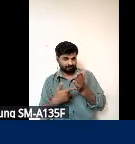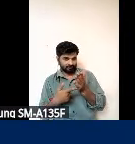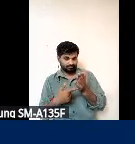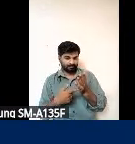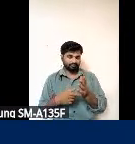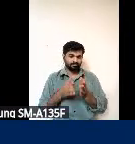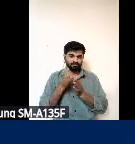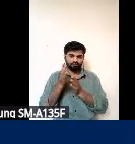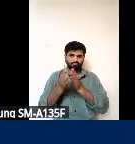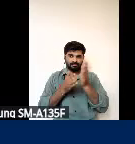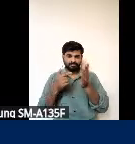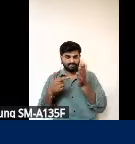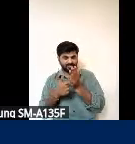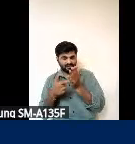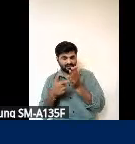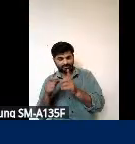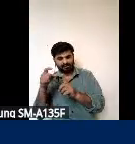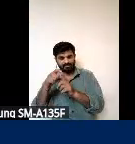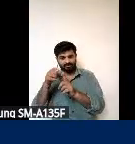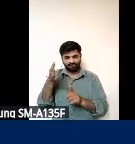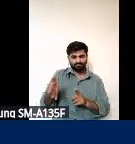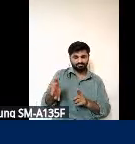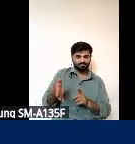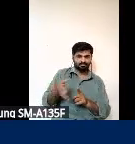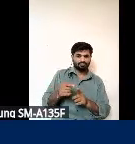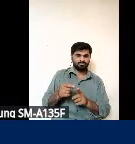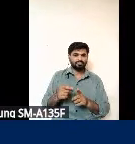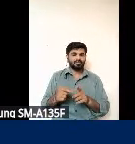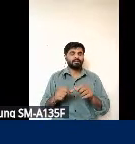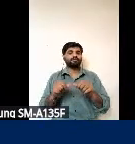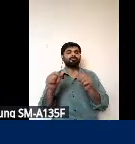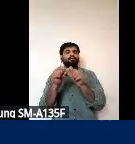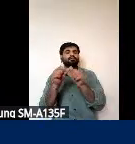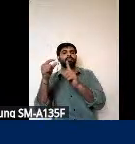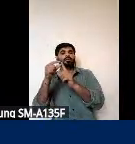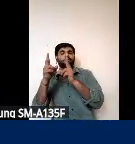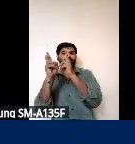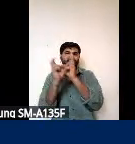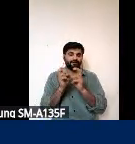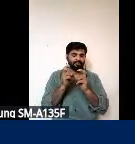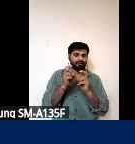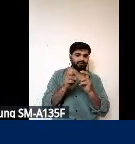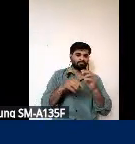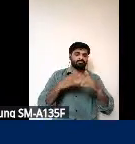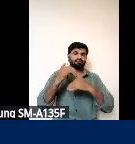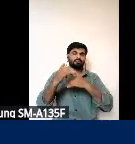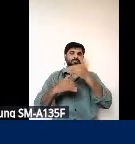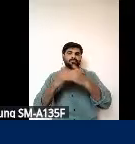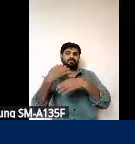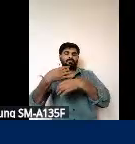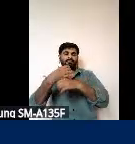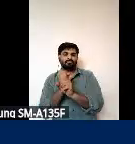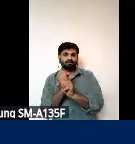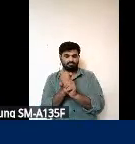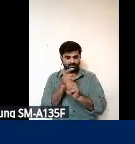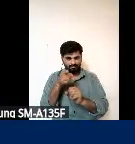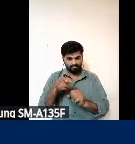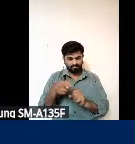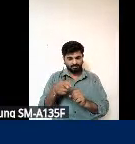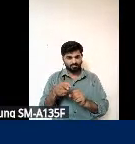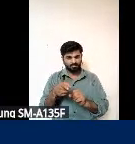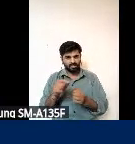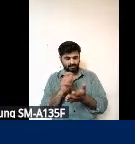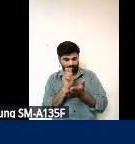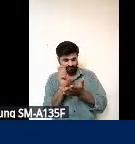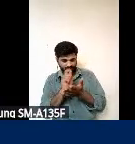digital entirely. There is an app being developed by the Census Commission. There is going to be a digital interface wherein the enumerators will be able to